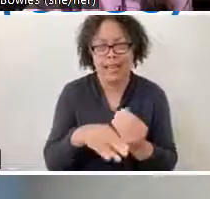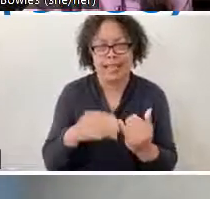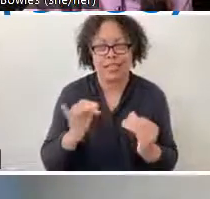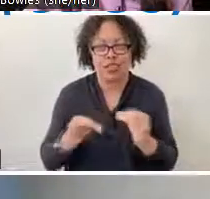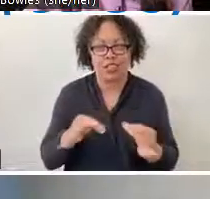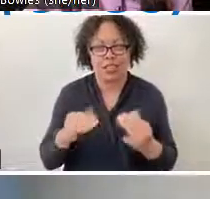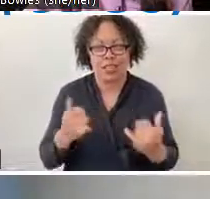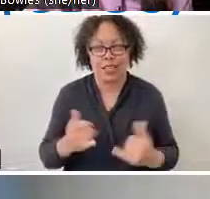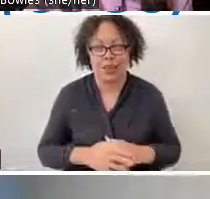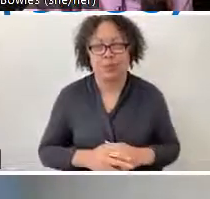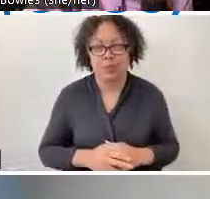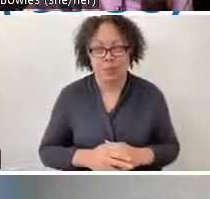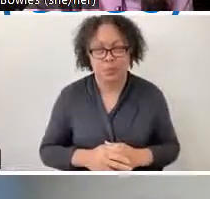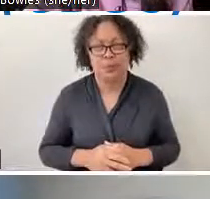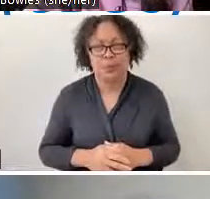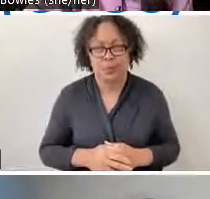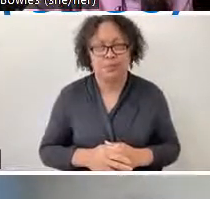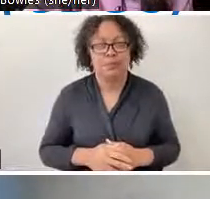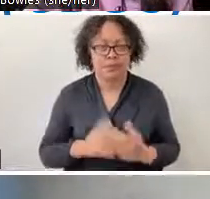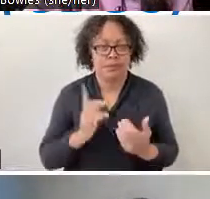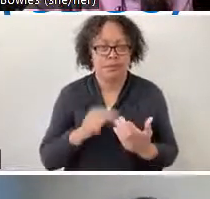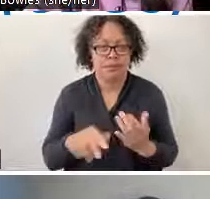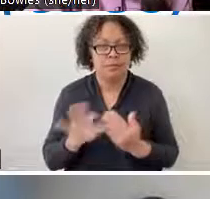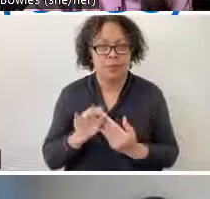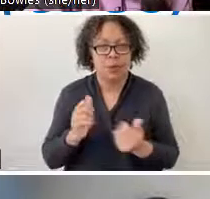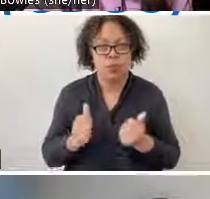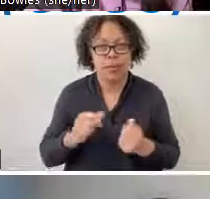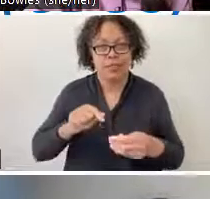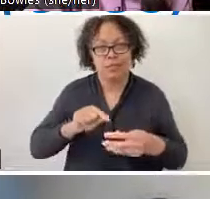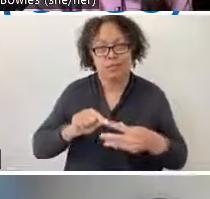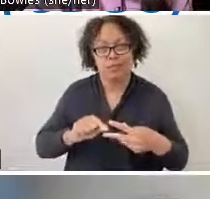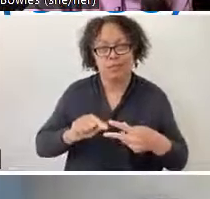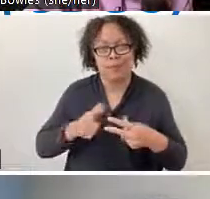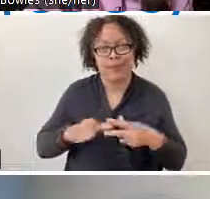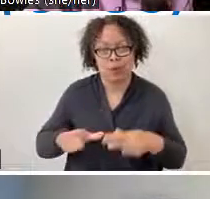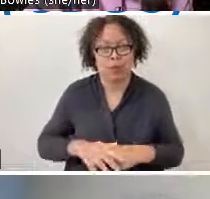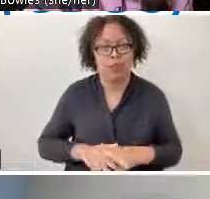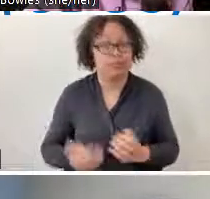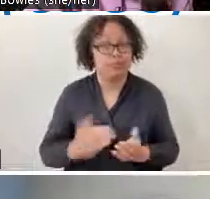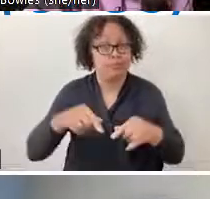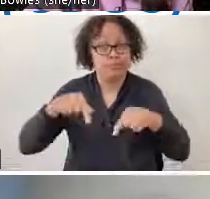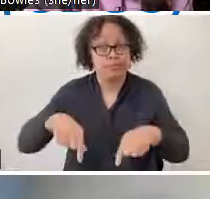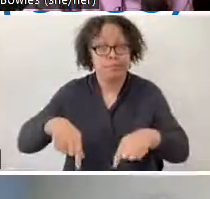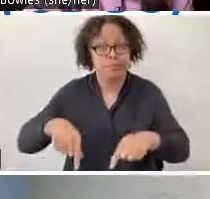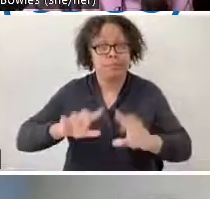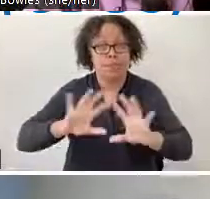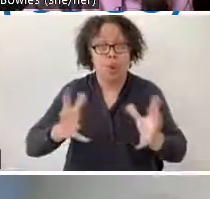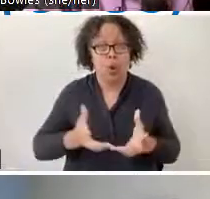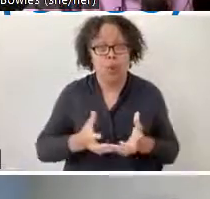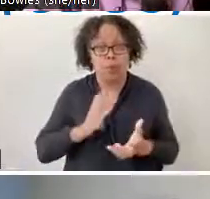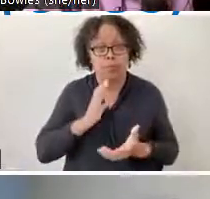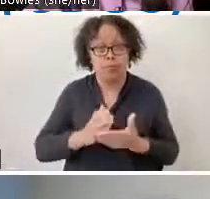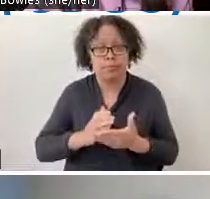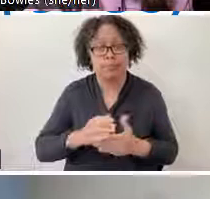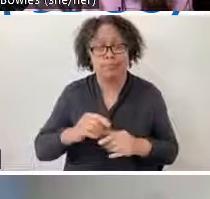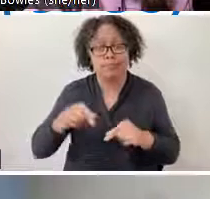instructions to select interpretation features. So again, you will find a globe icon in the middle of